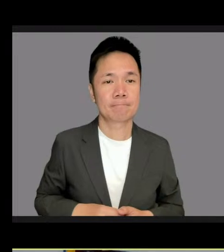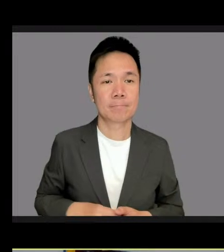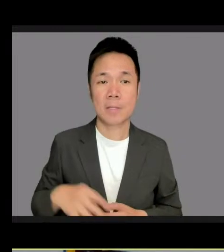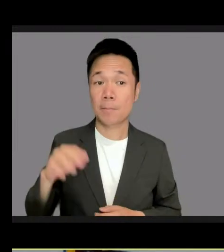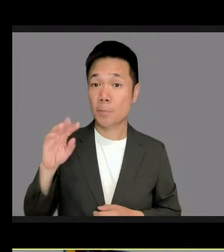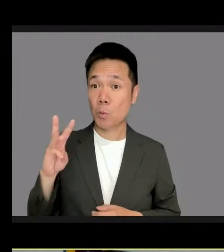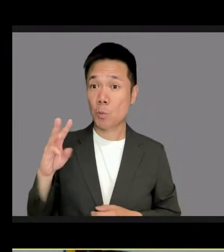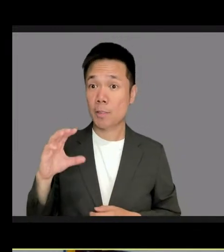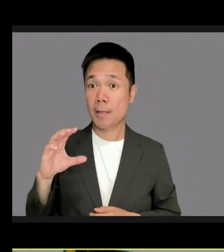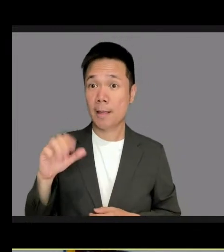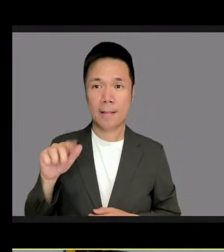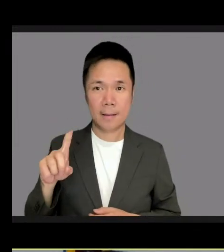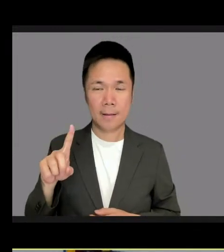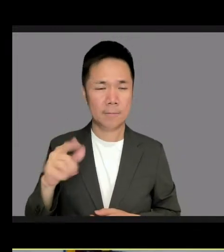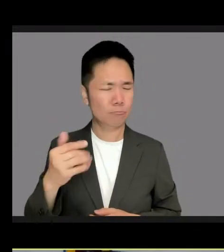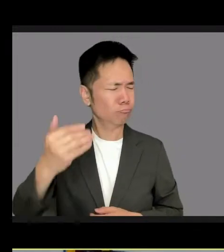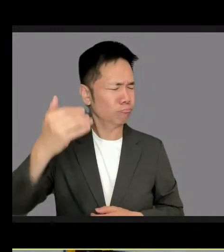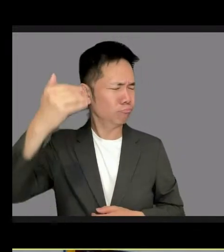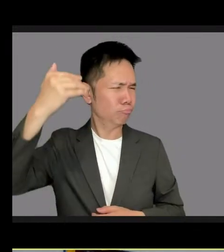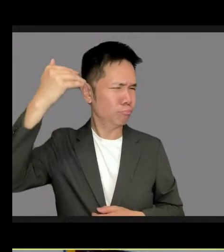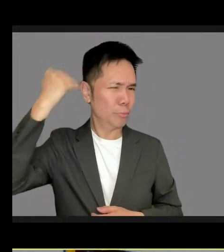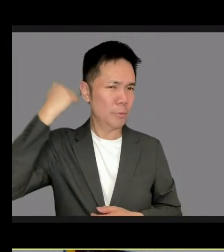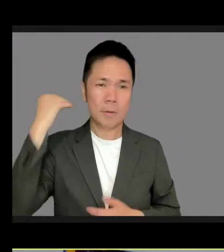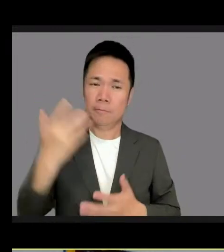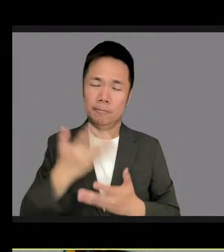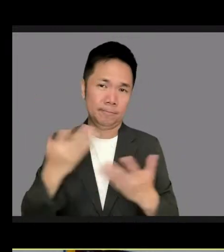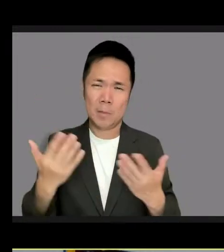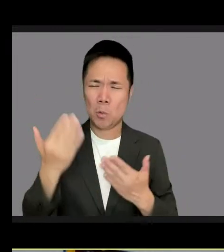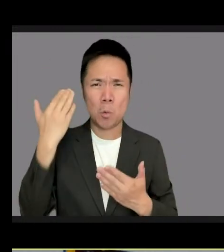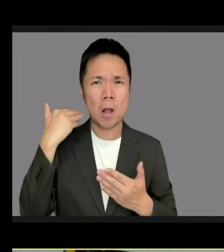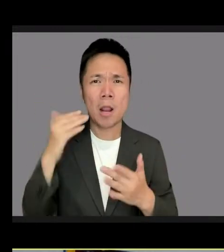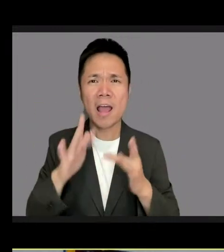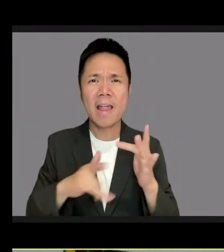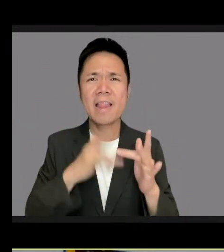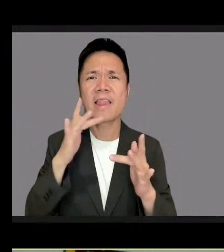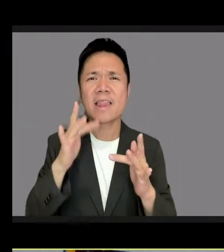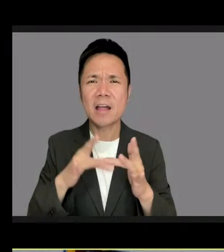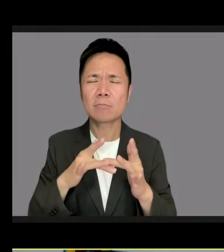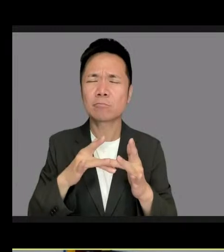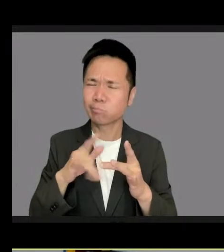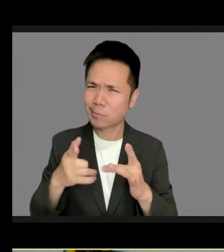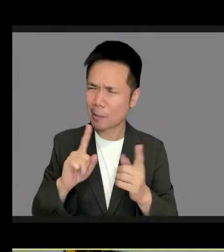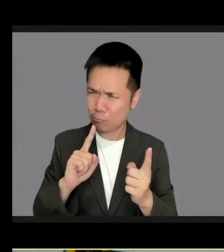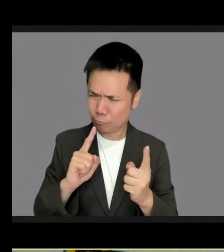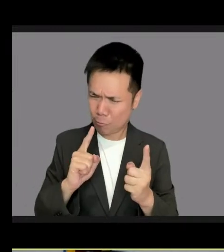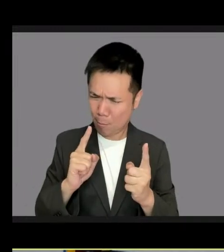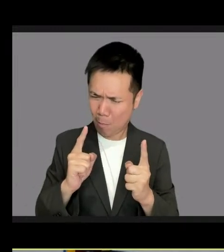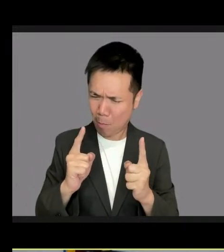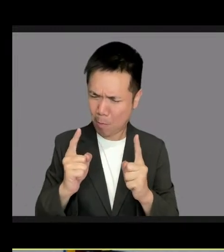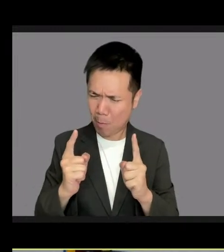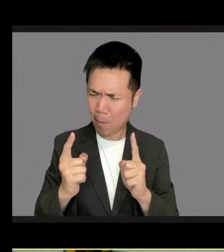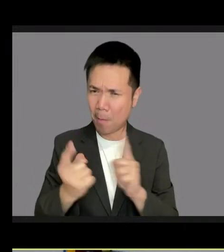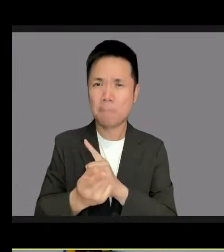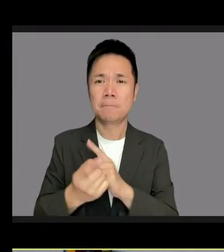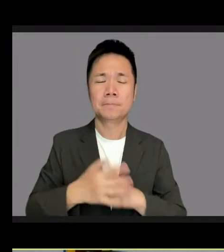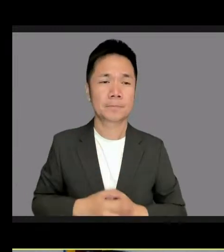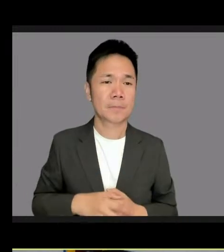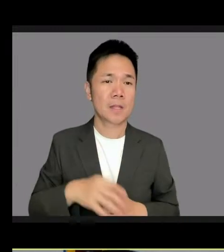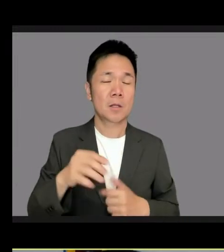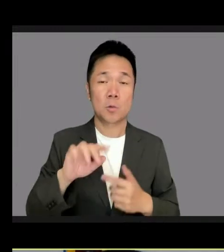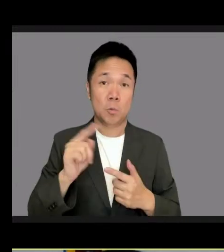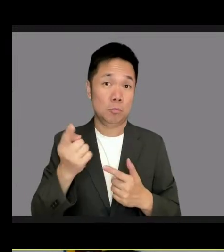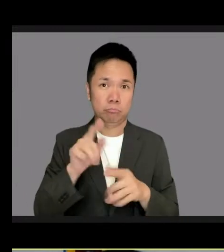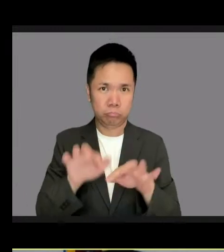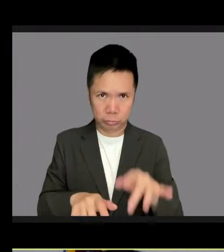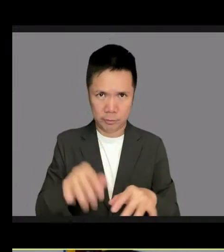most used component, because internet was still in its evolving phases at that time, and so HTML was